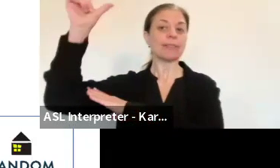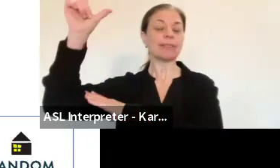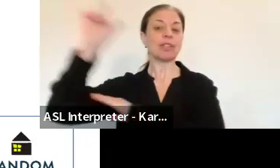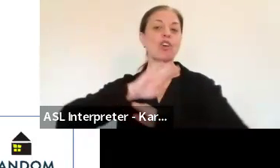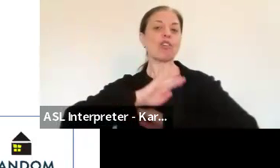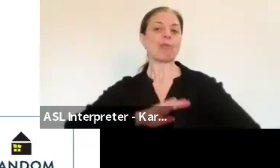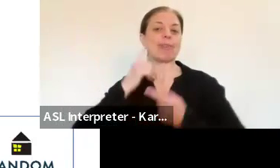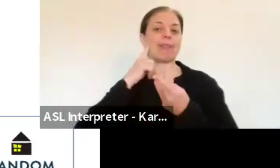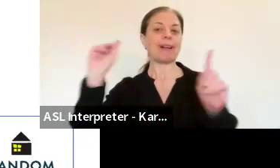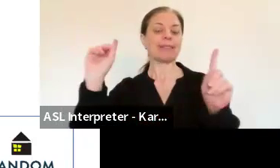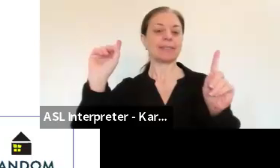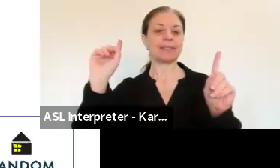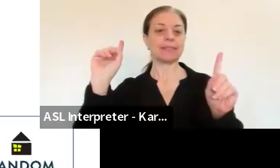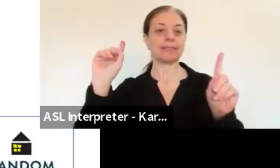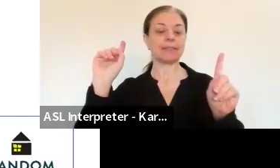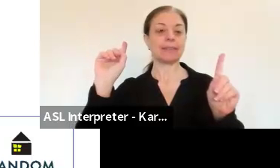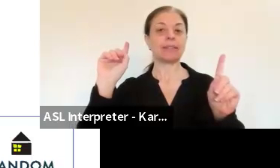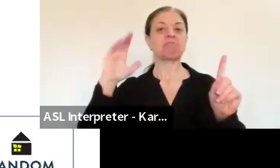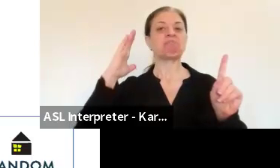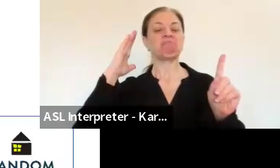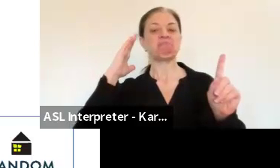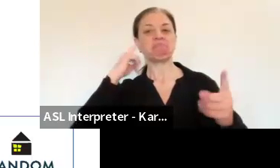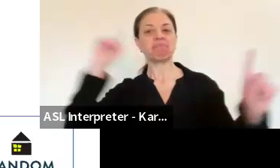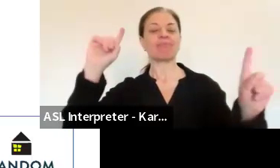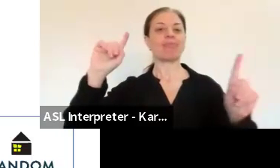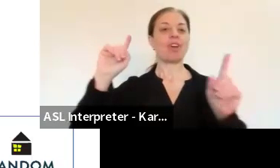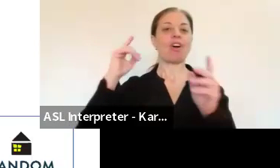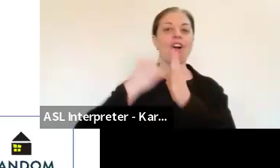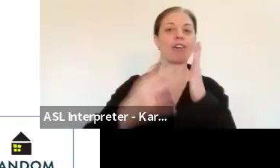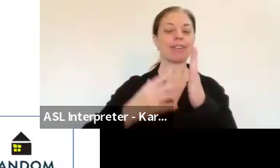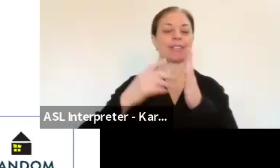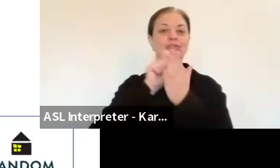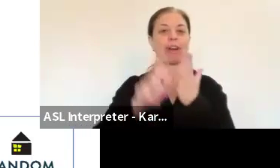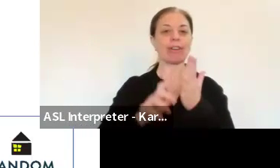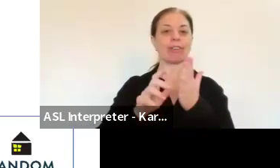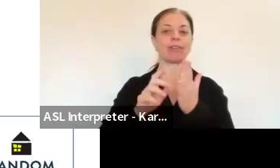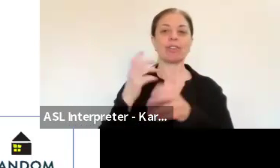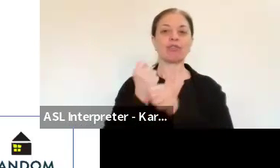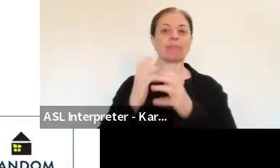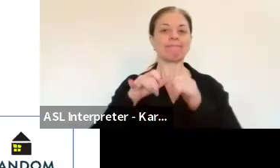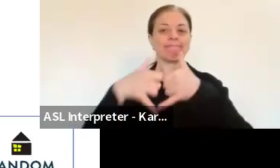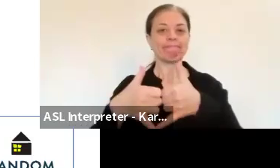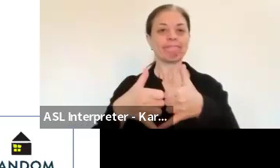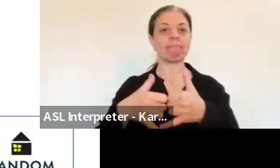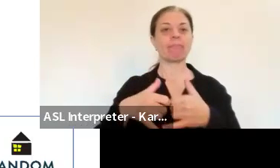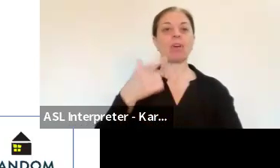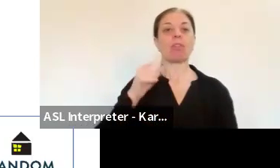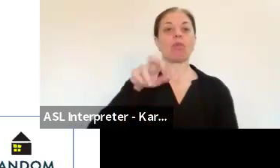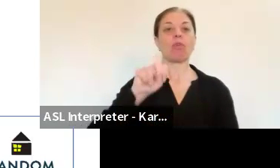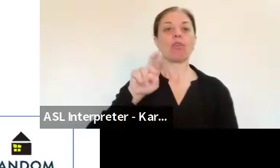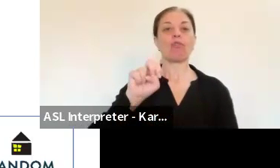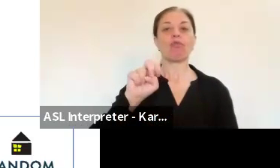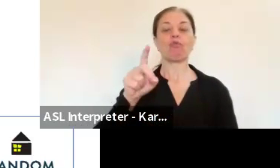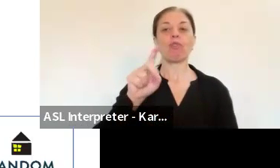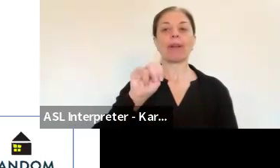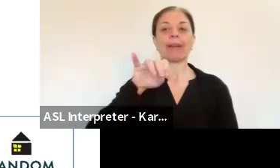at last. Renowned artist, writer, and MacArthur Genius Grant recipient Lauren Redness uses just two vibrant and